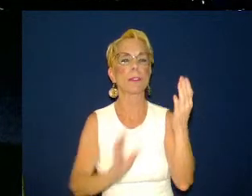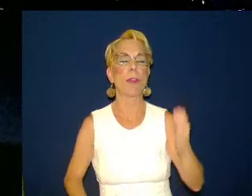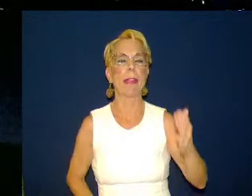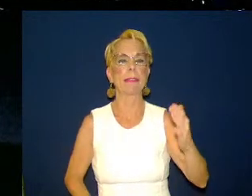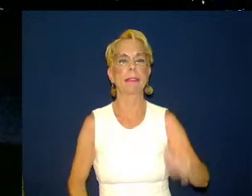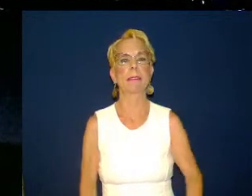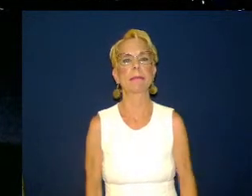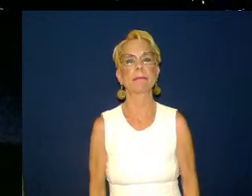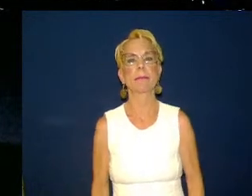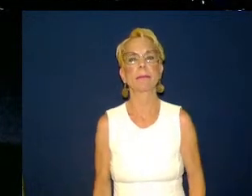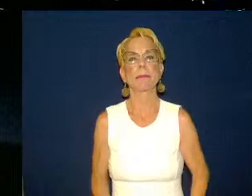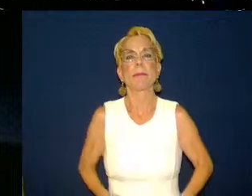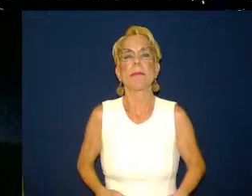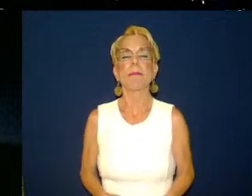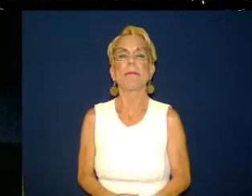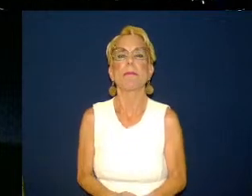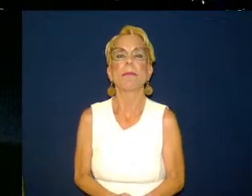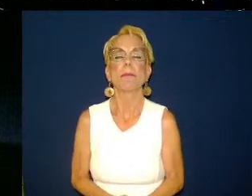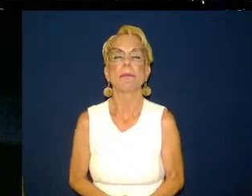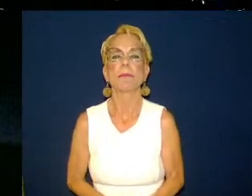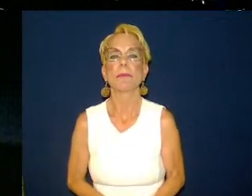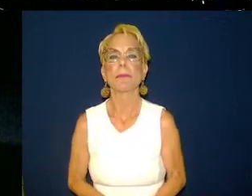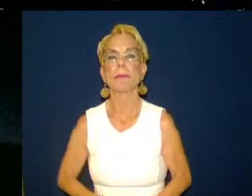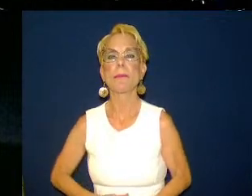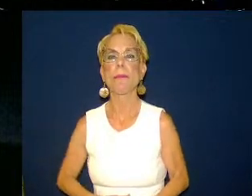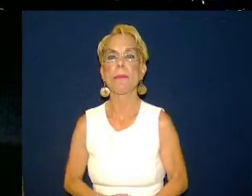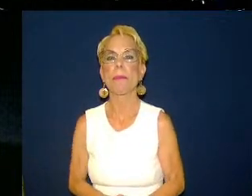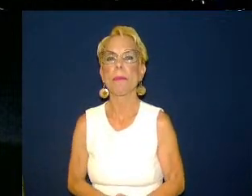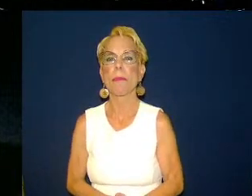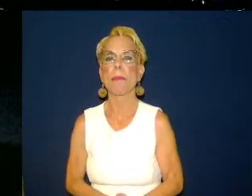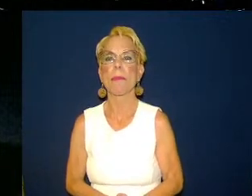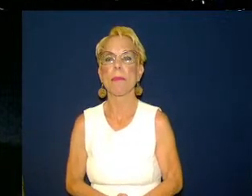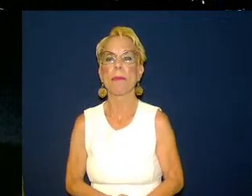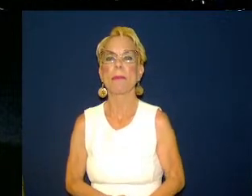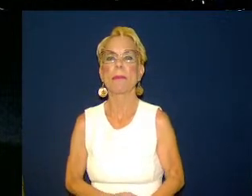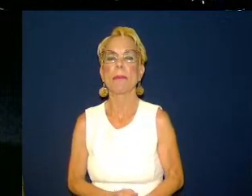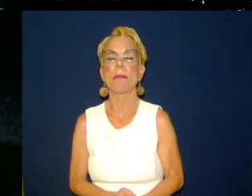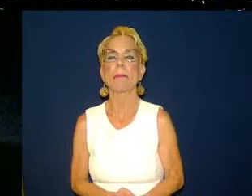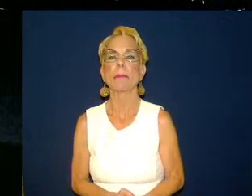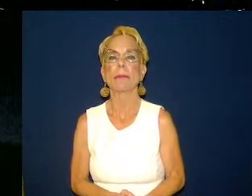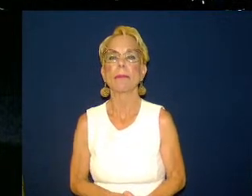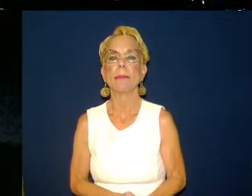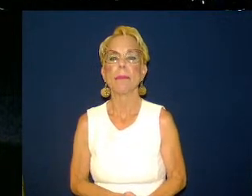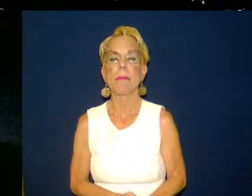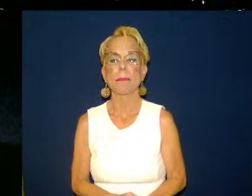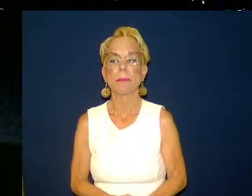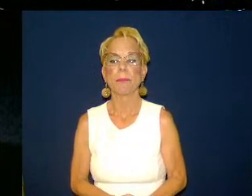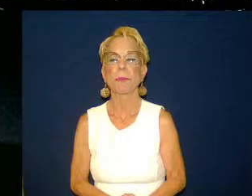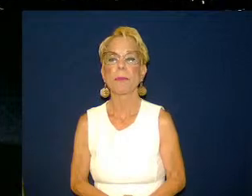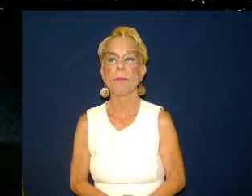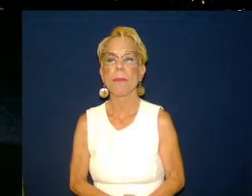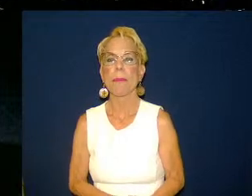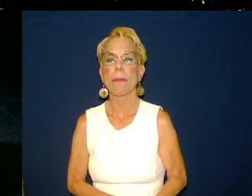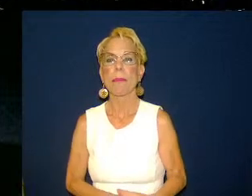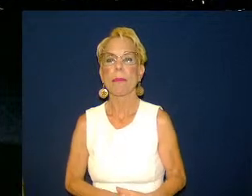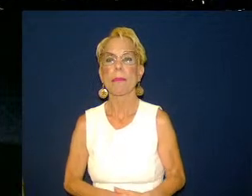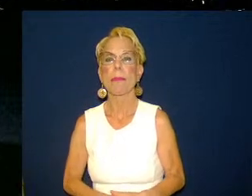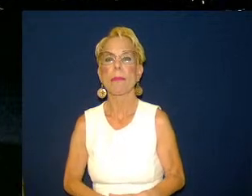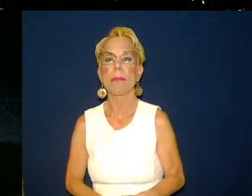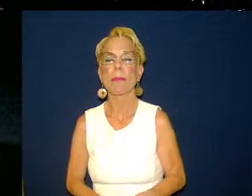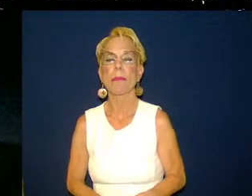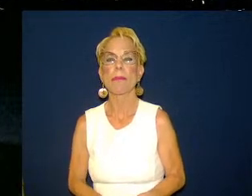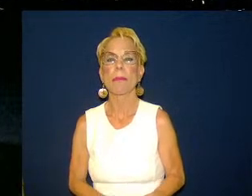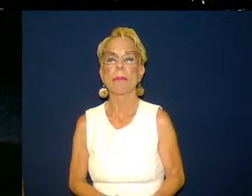See, I'm a church person, man. I believe in it. I believe in the church of Jesus Christ. I believe we are His mouthpiece in this